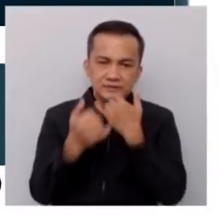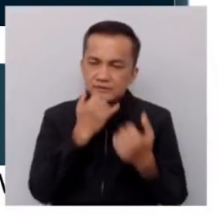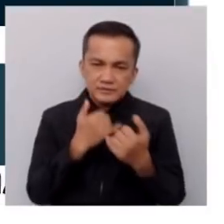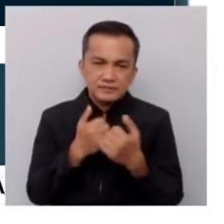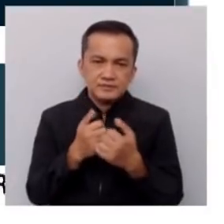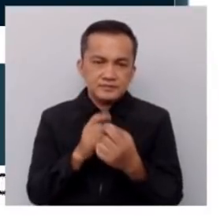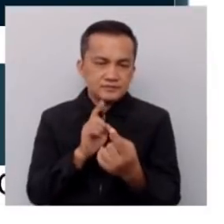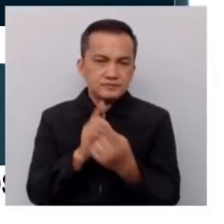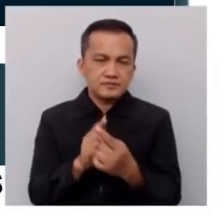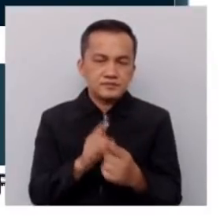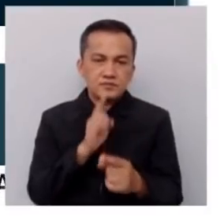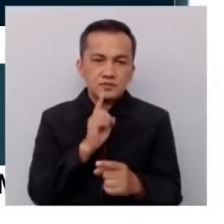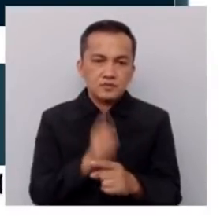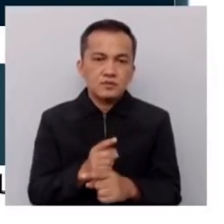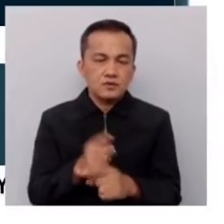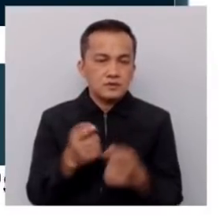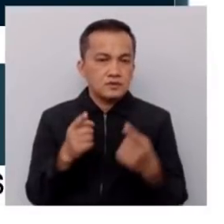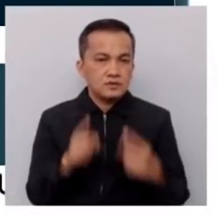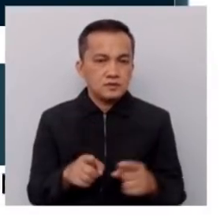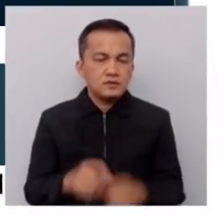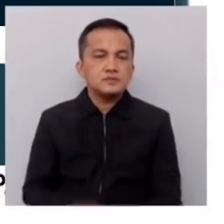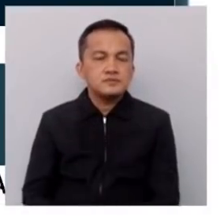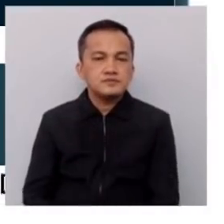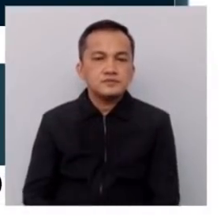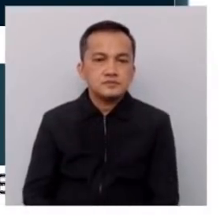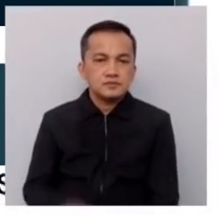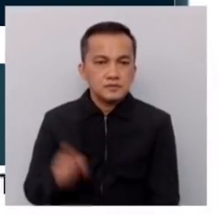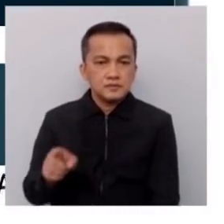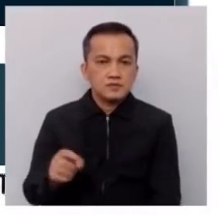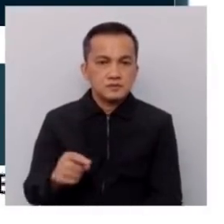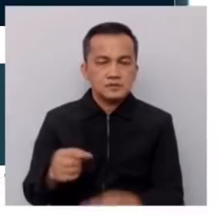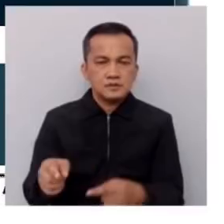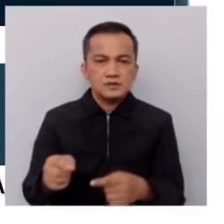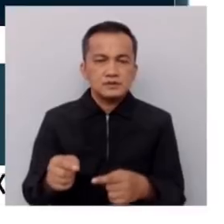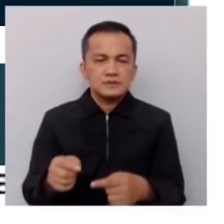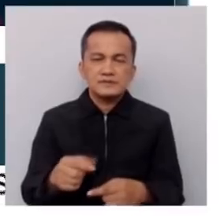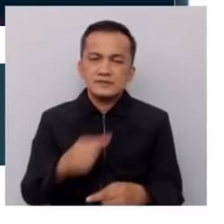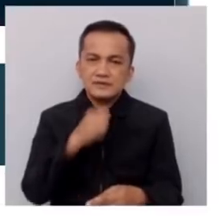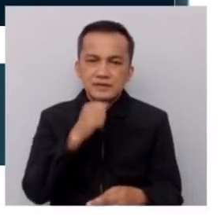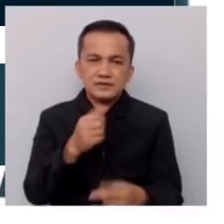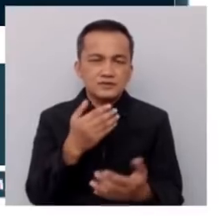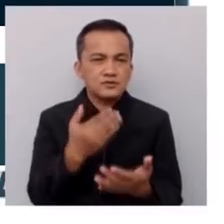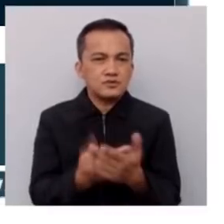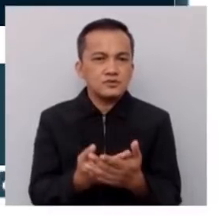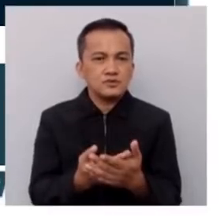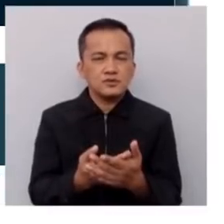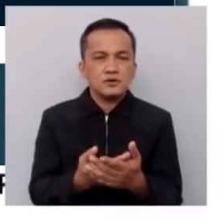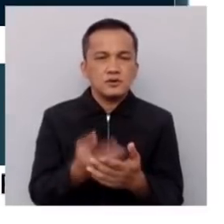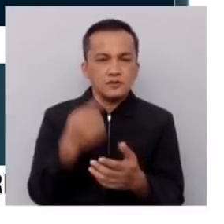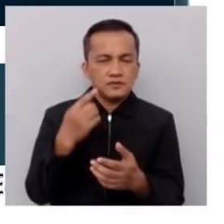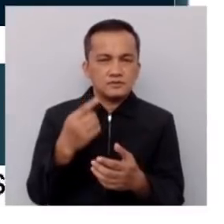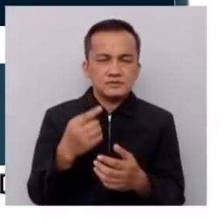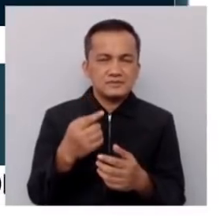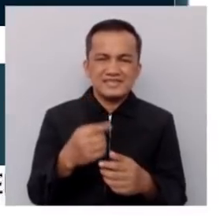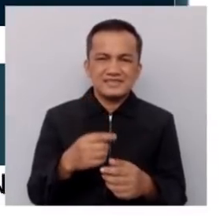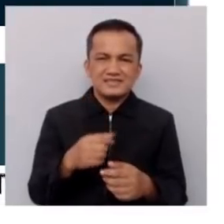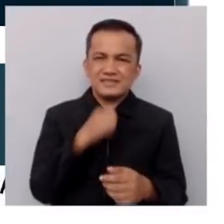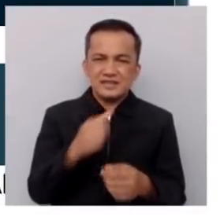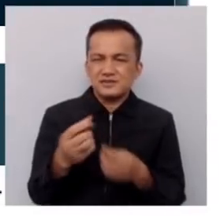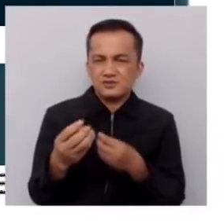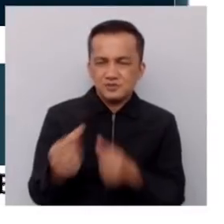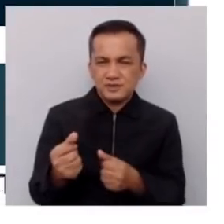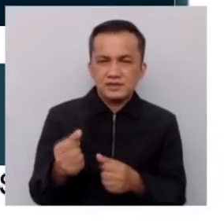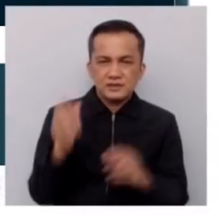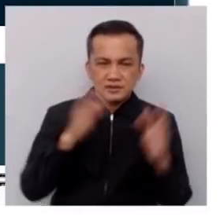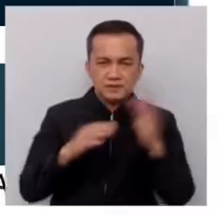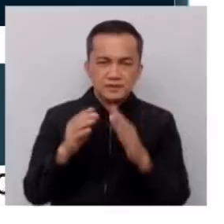fact, what's happening is it will be counterproductive instead of solving the problem of armed struggle, because people feel like